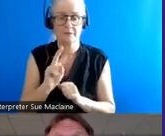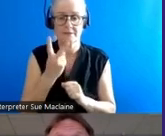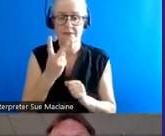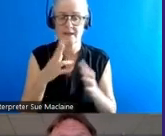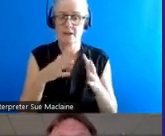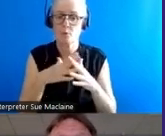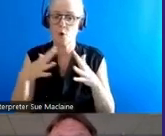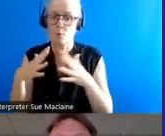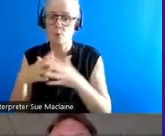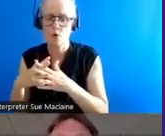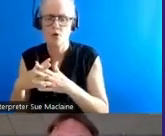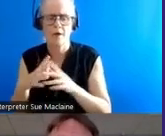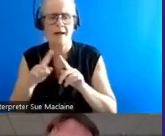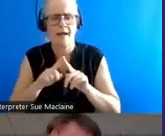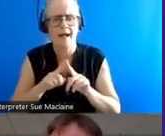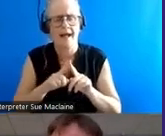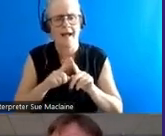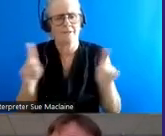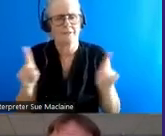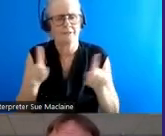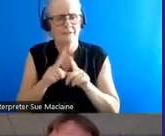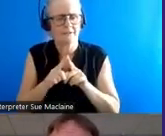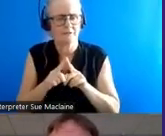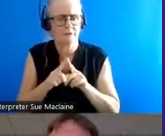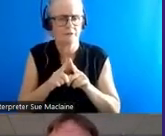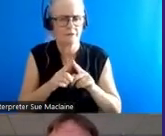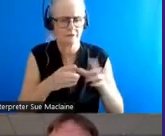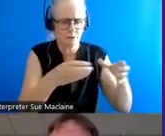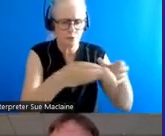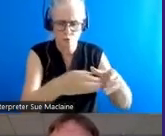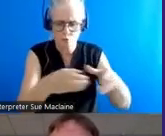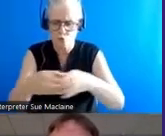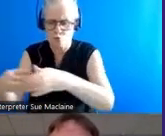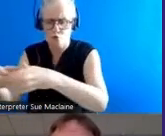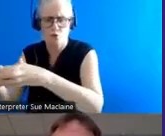Arts Council of Great Britain as the first one, which